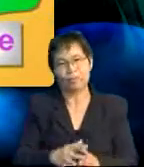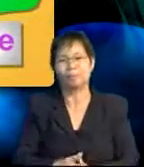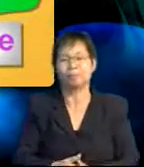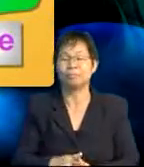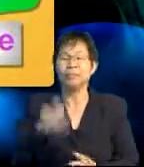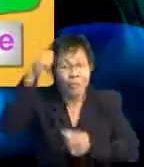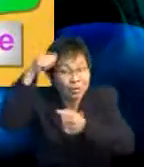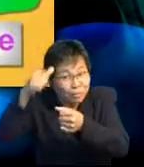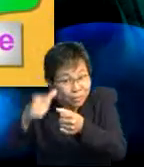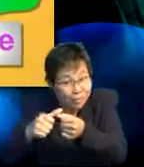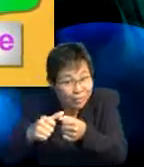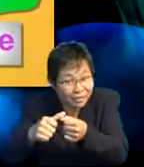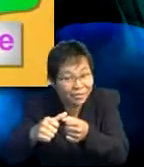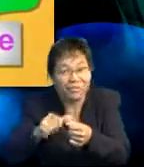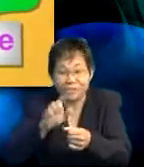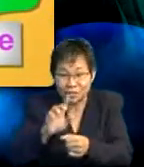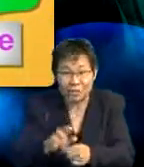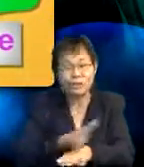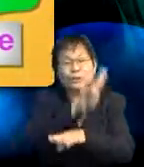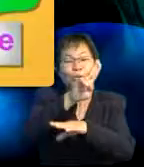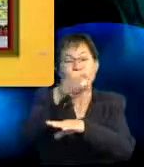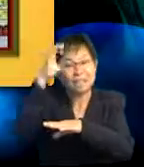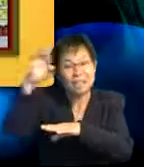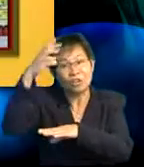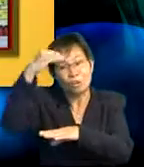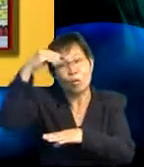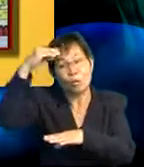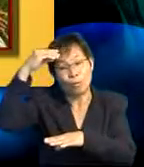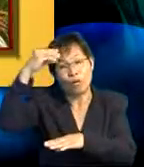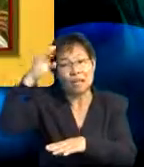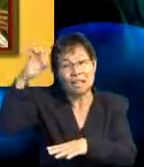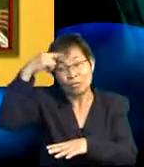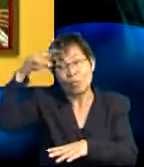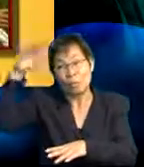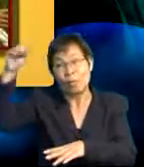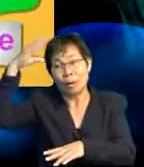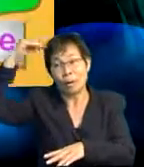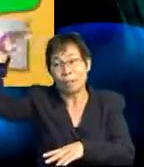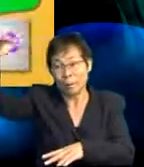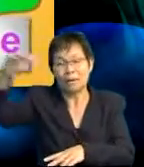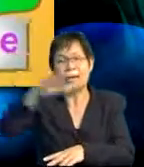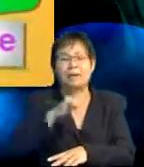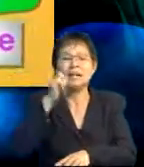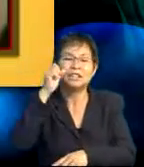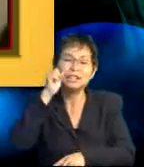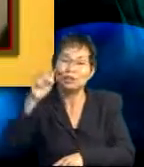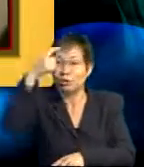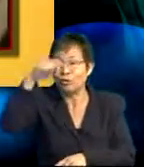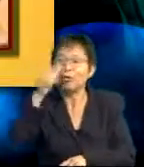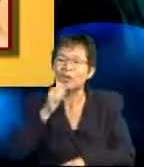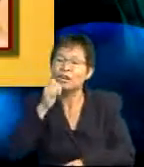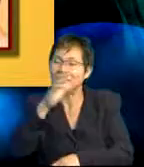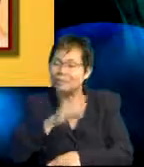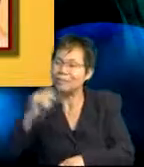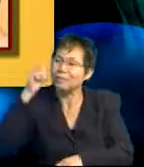people. Remember, use he for boys and men and she for girls